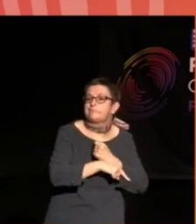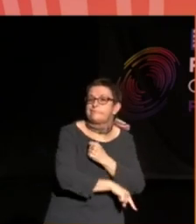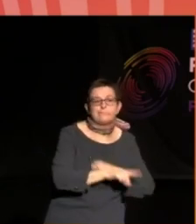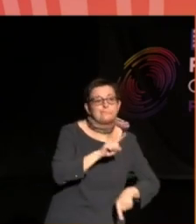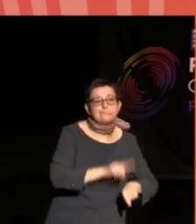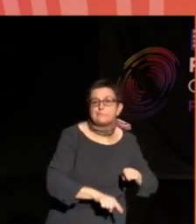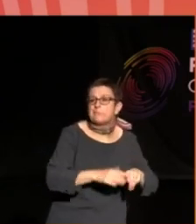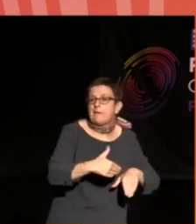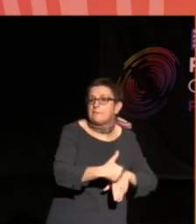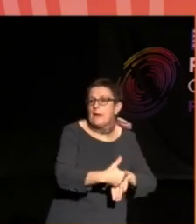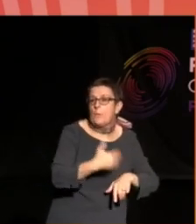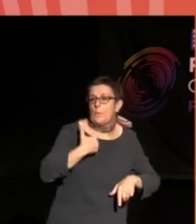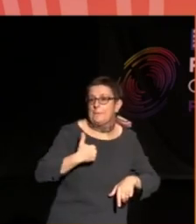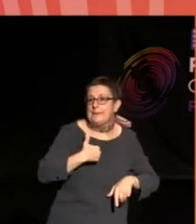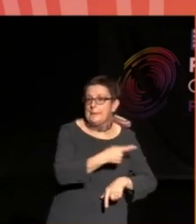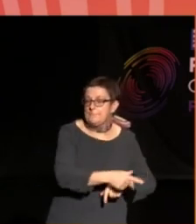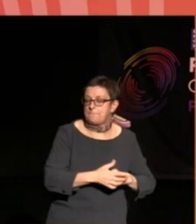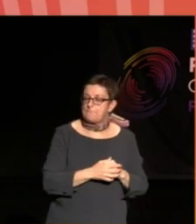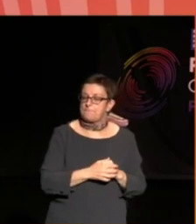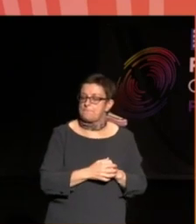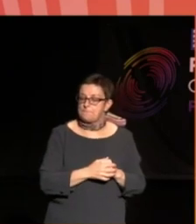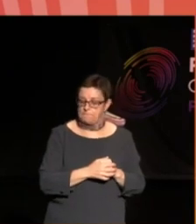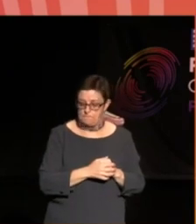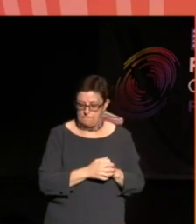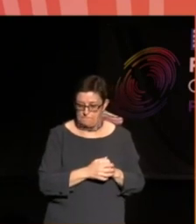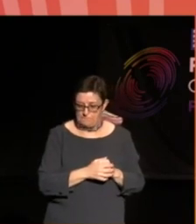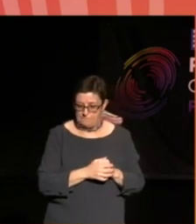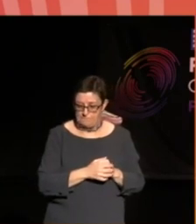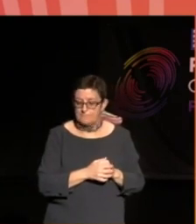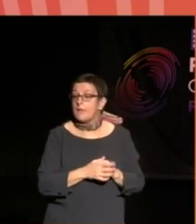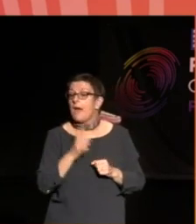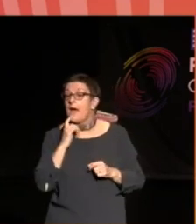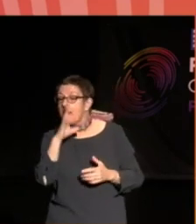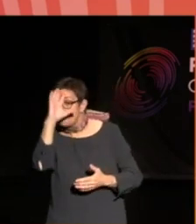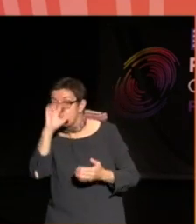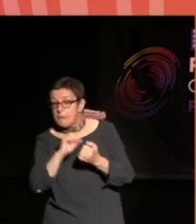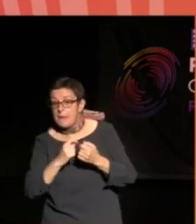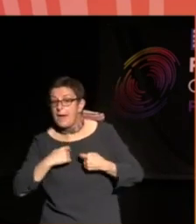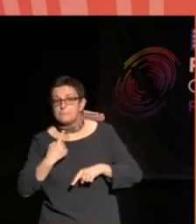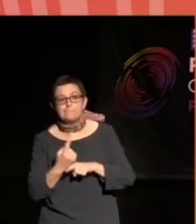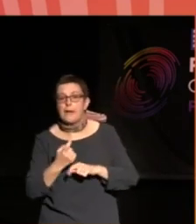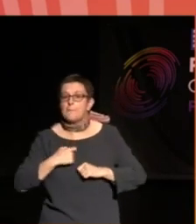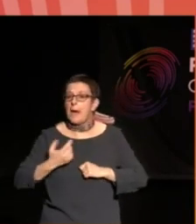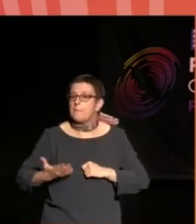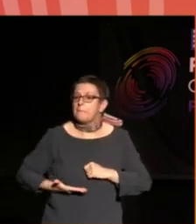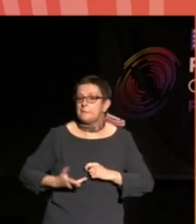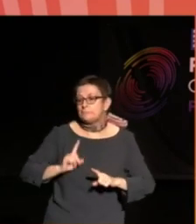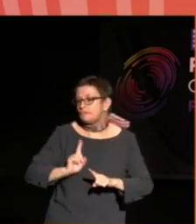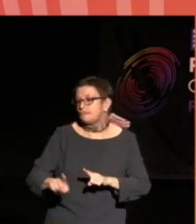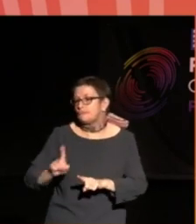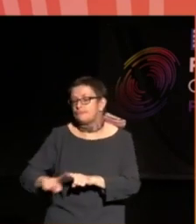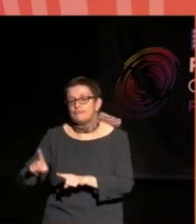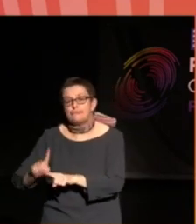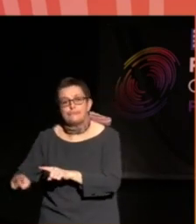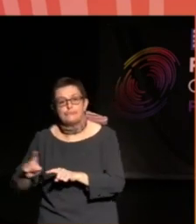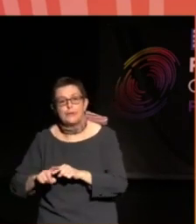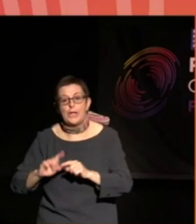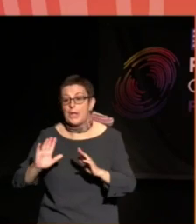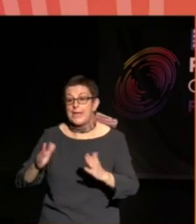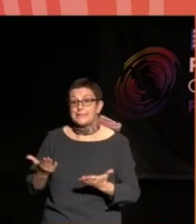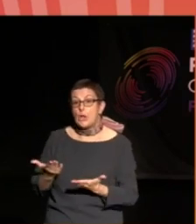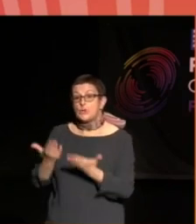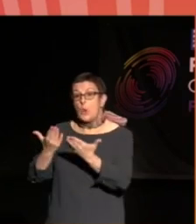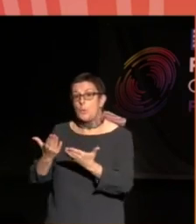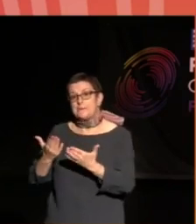are. And I was reflecting on the Toast Ale business that I spoke about earlier, this brand of delicious craft beer that uses